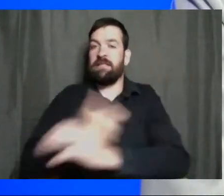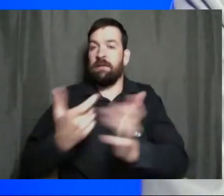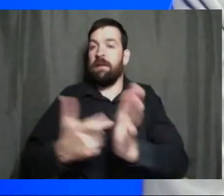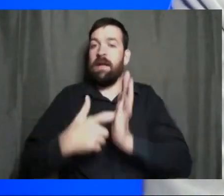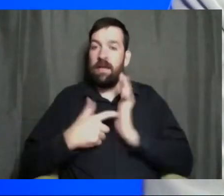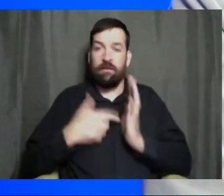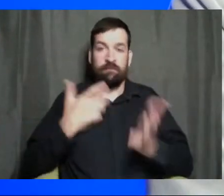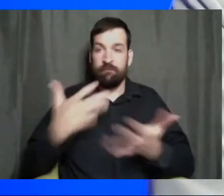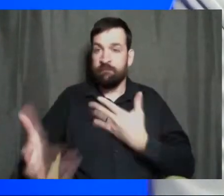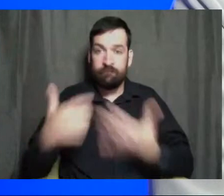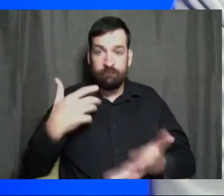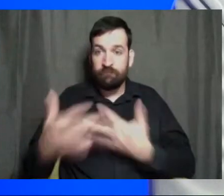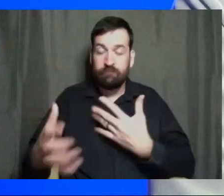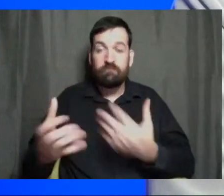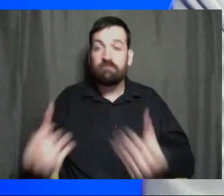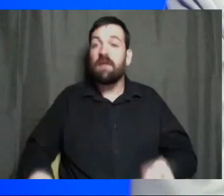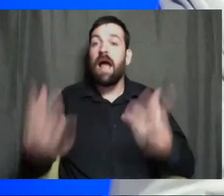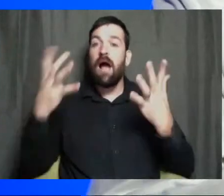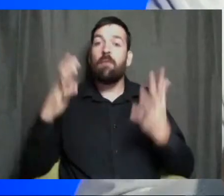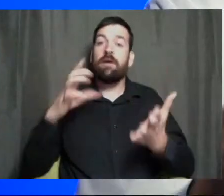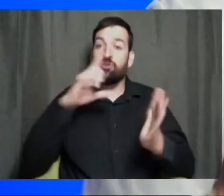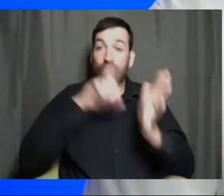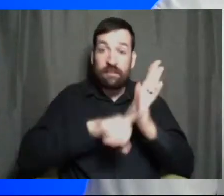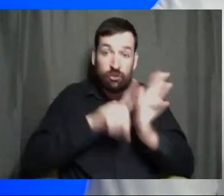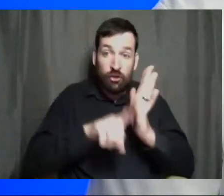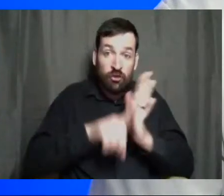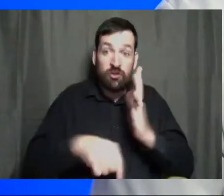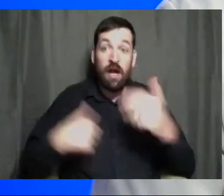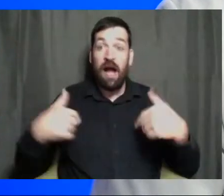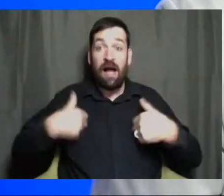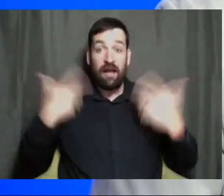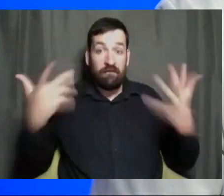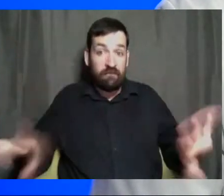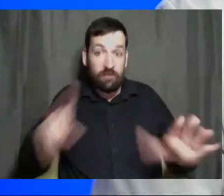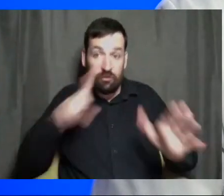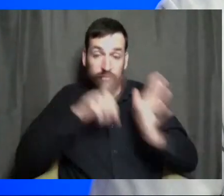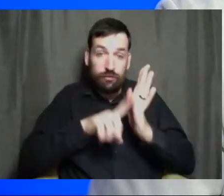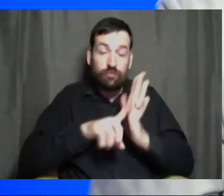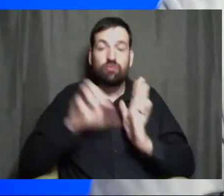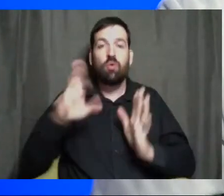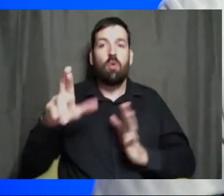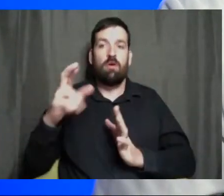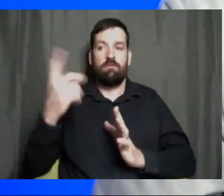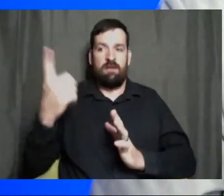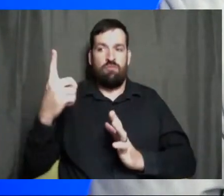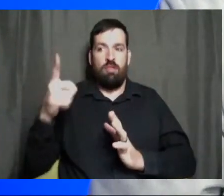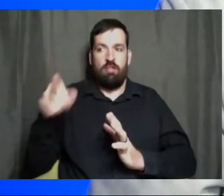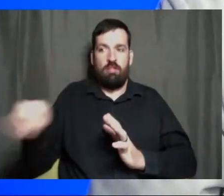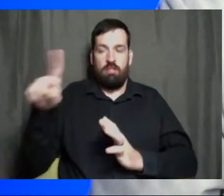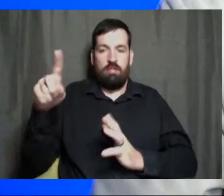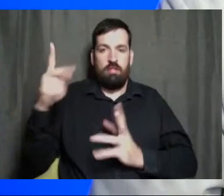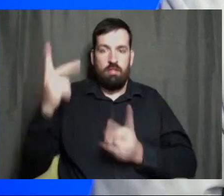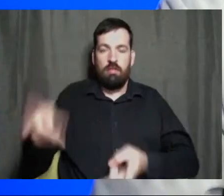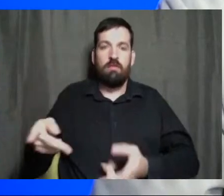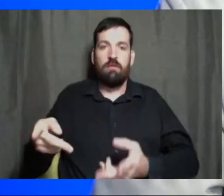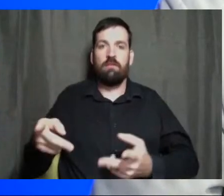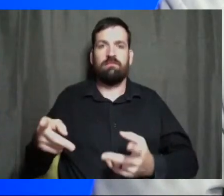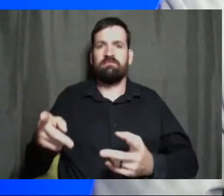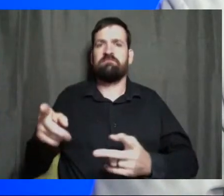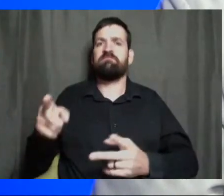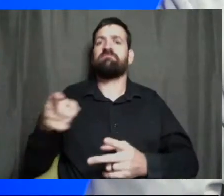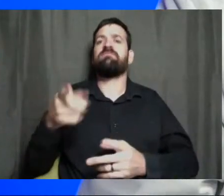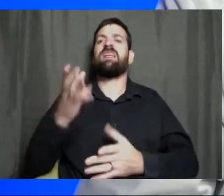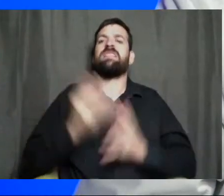that I might cite or studies, there are people that have studies that have, some of them have been